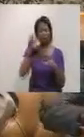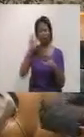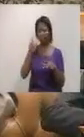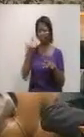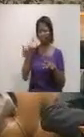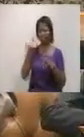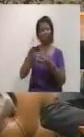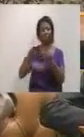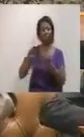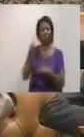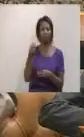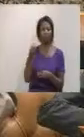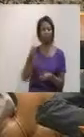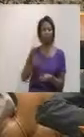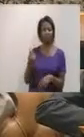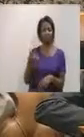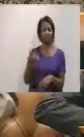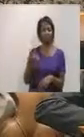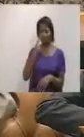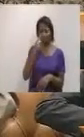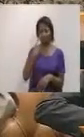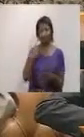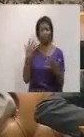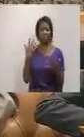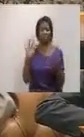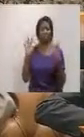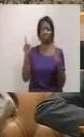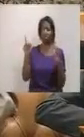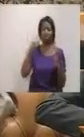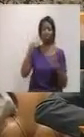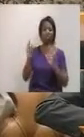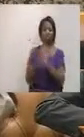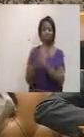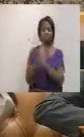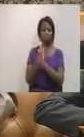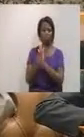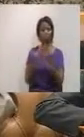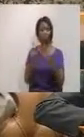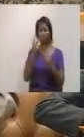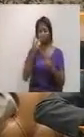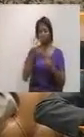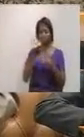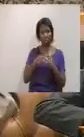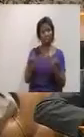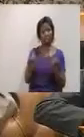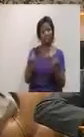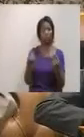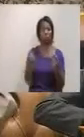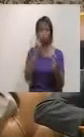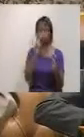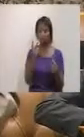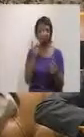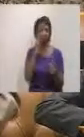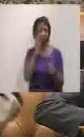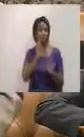who see themselves as untouchable and above the law. We need to see more actions and more hear more promises